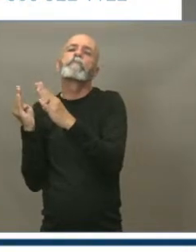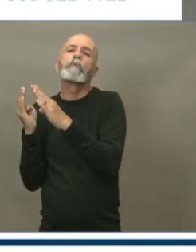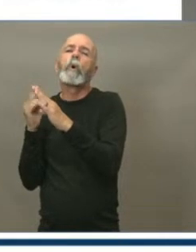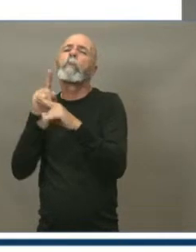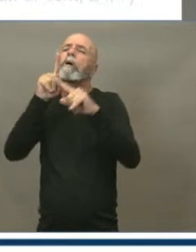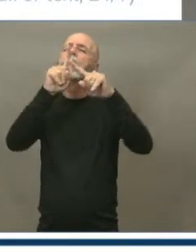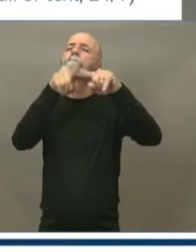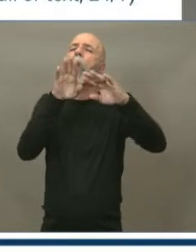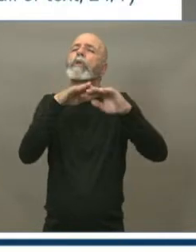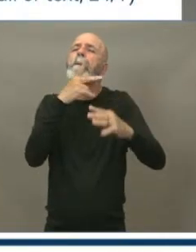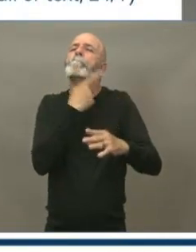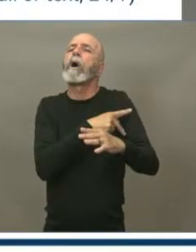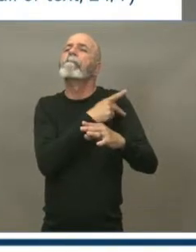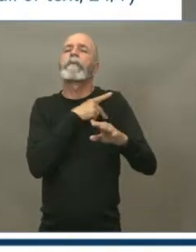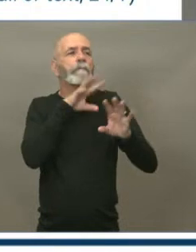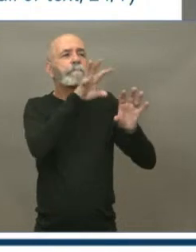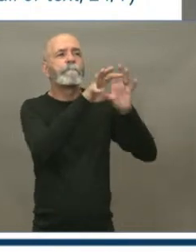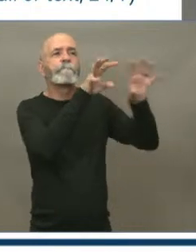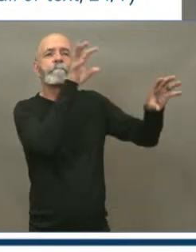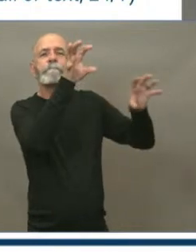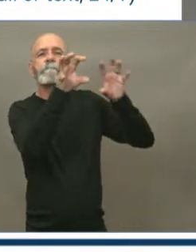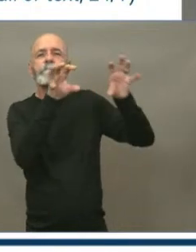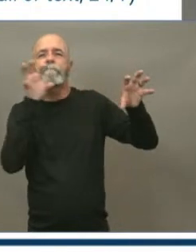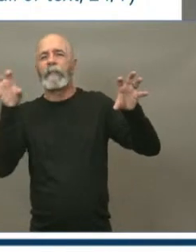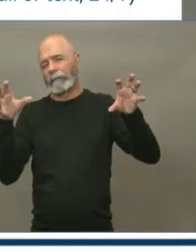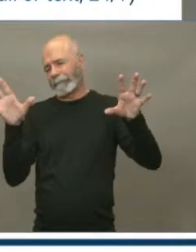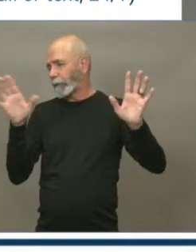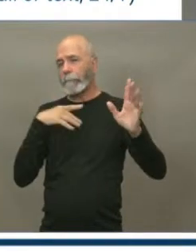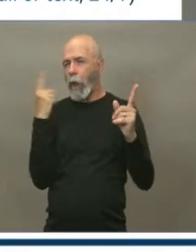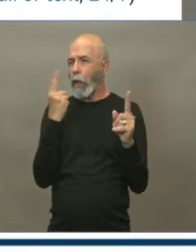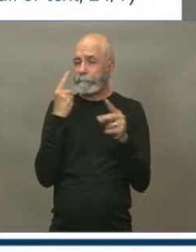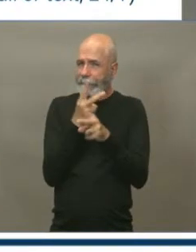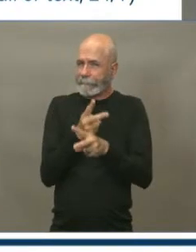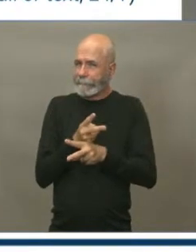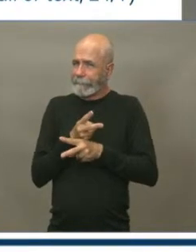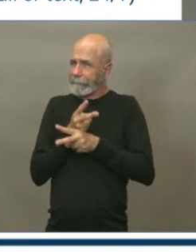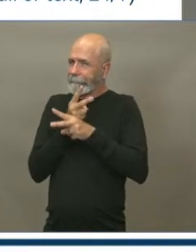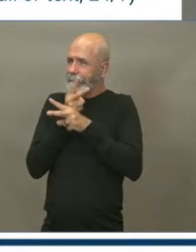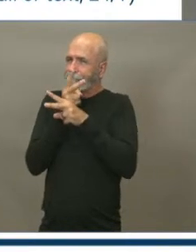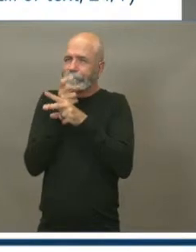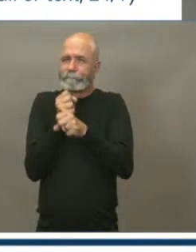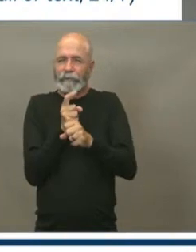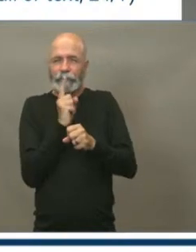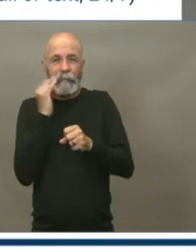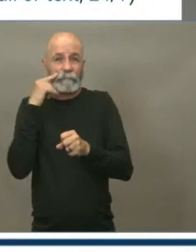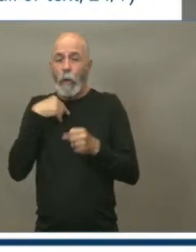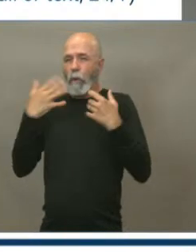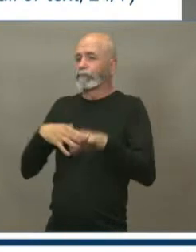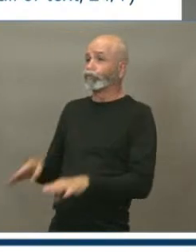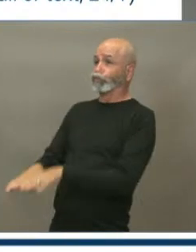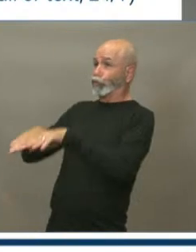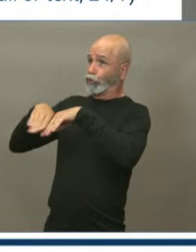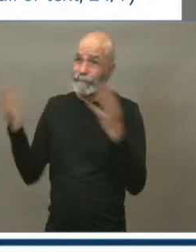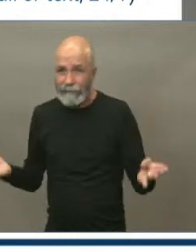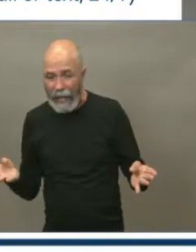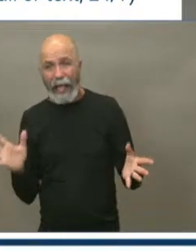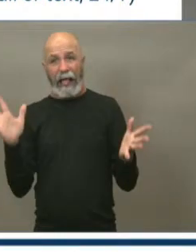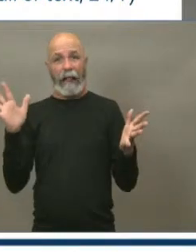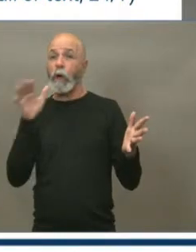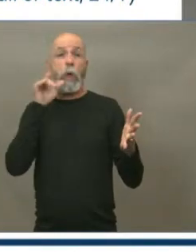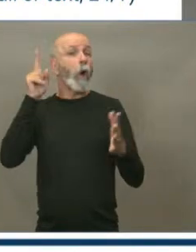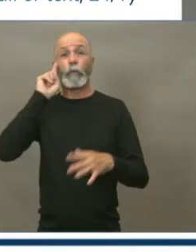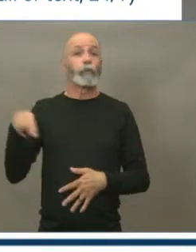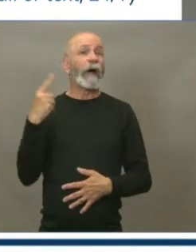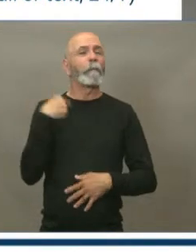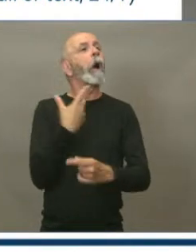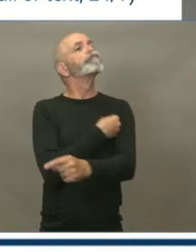doesn't account for where we're at with our epidemiology. We always have, that's the other side of this reopening. It can't just be where we're at with vaccine. It also has to